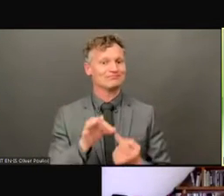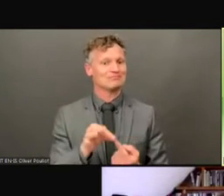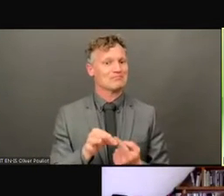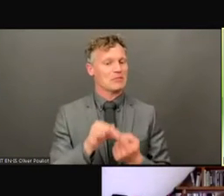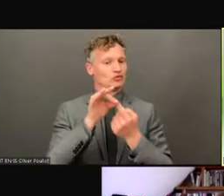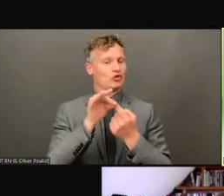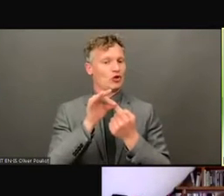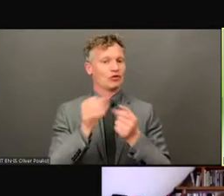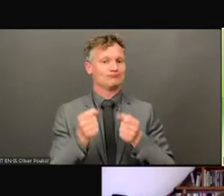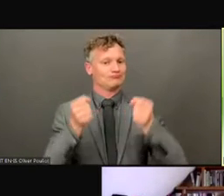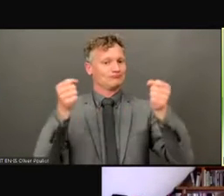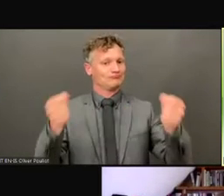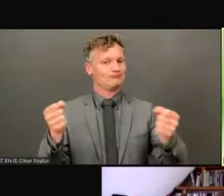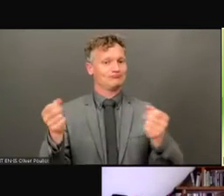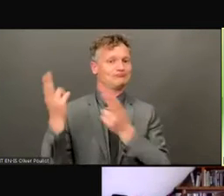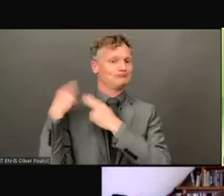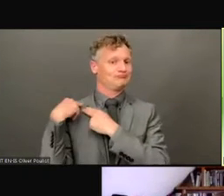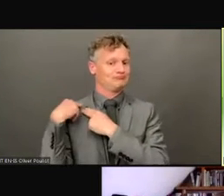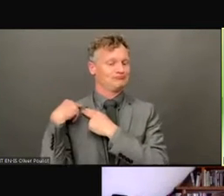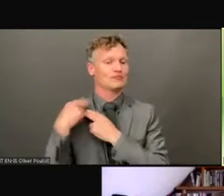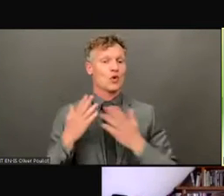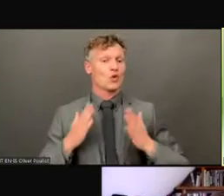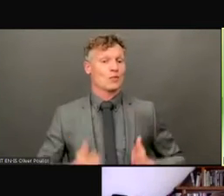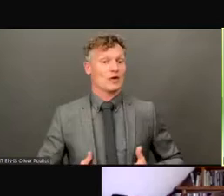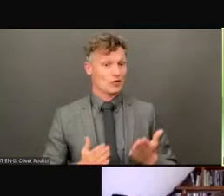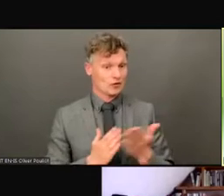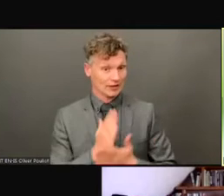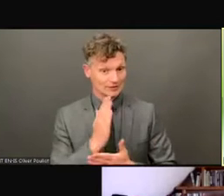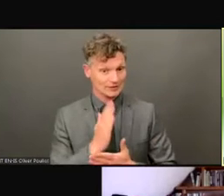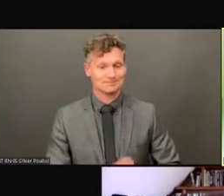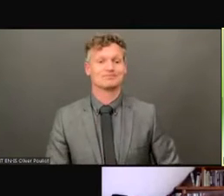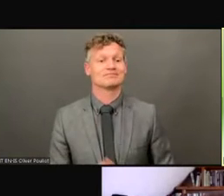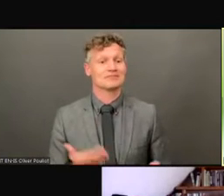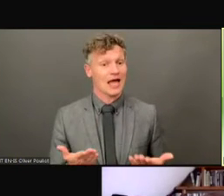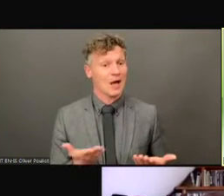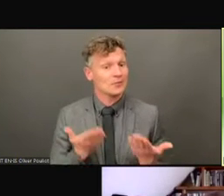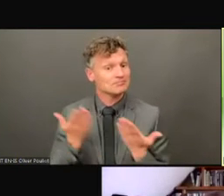of the side event. Mr. Almoslechner, you have the floor.